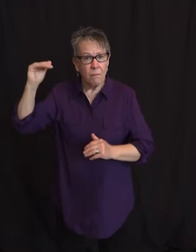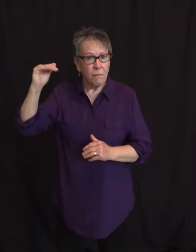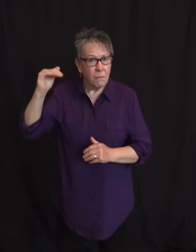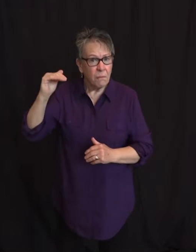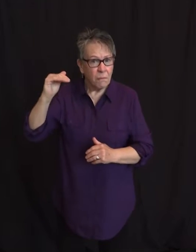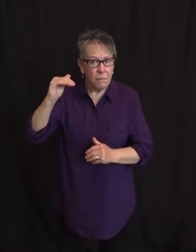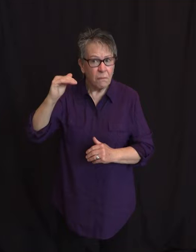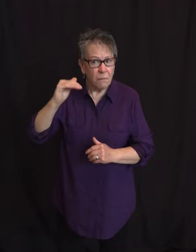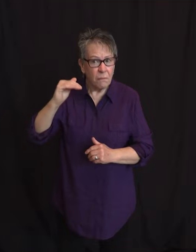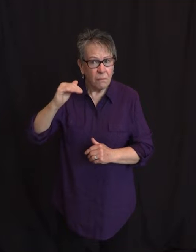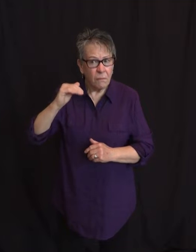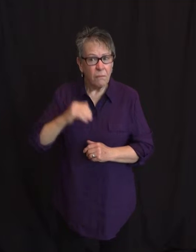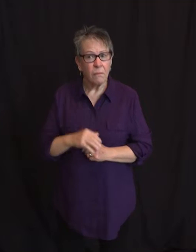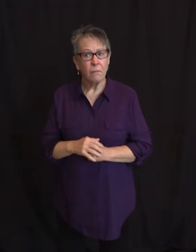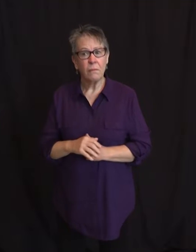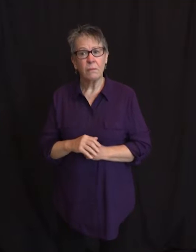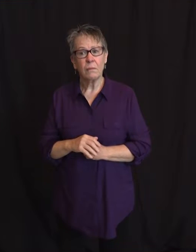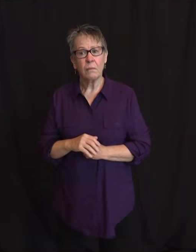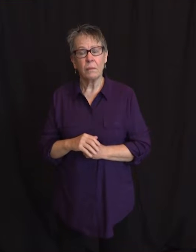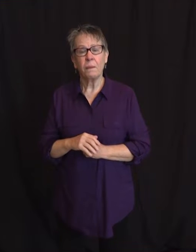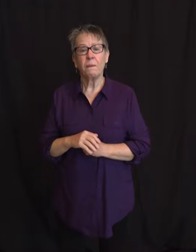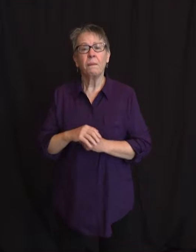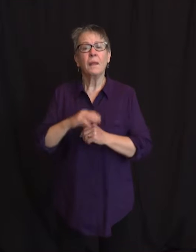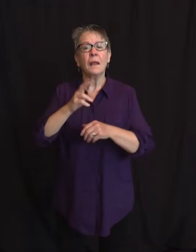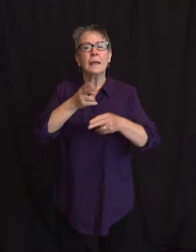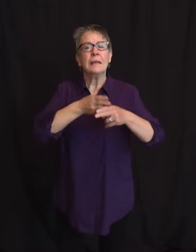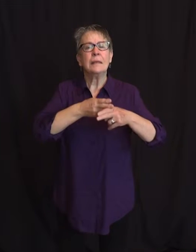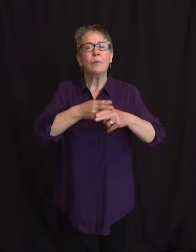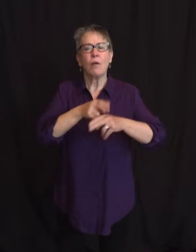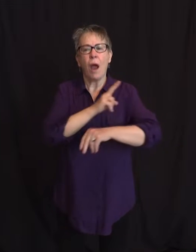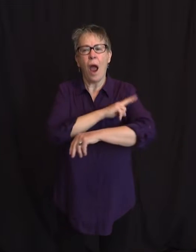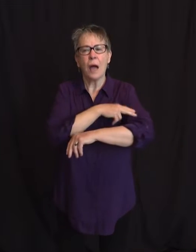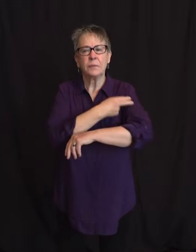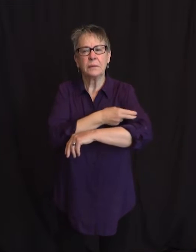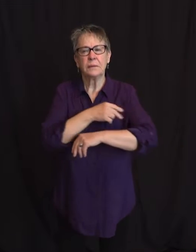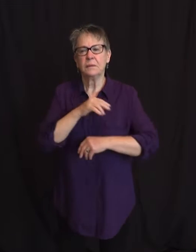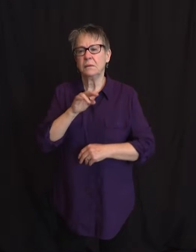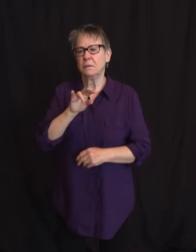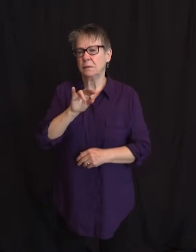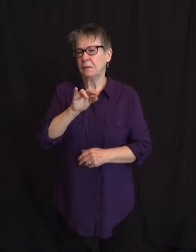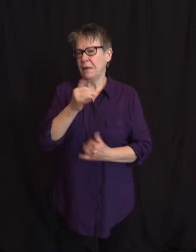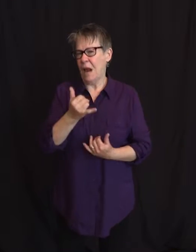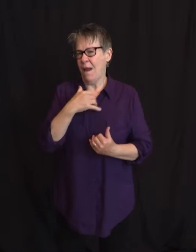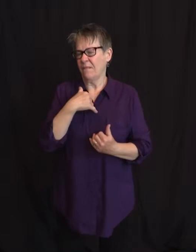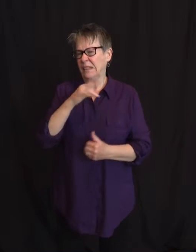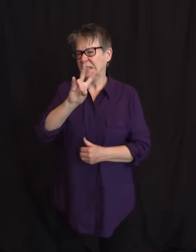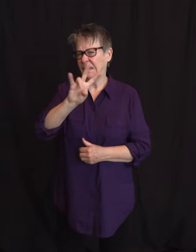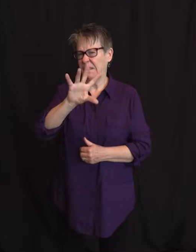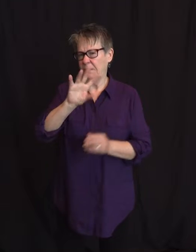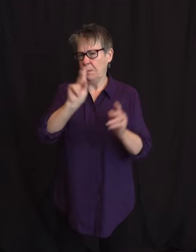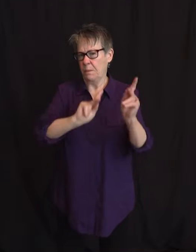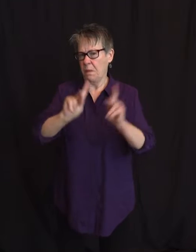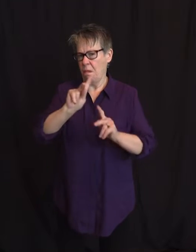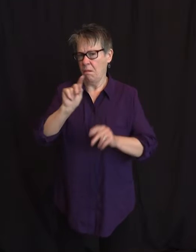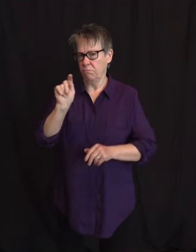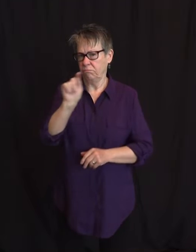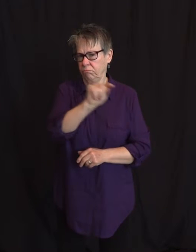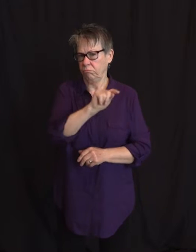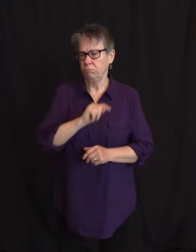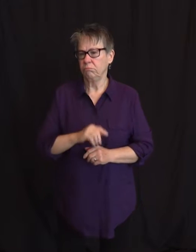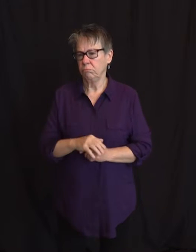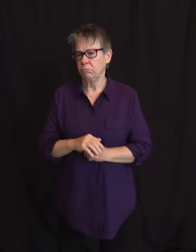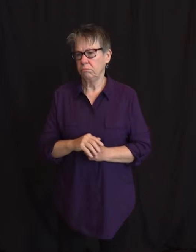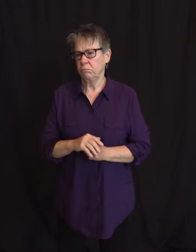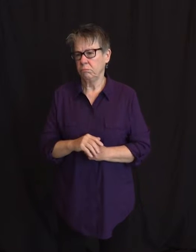stations reported 75 patients. There were 1,801 patients in either critical or intensive care,